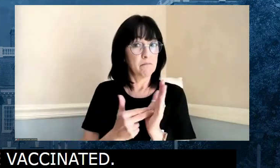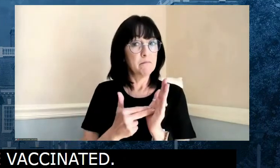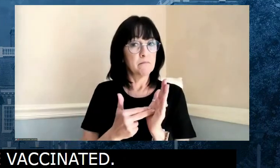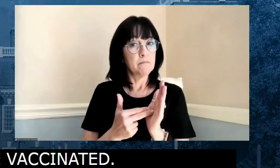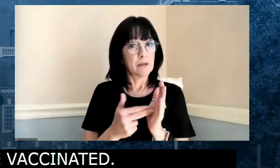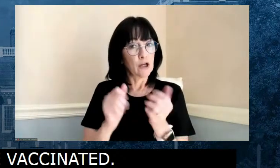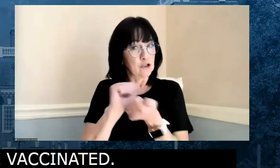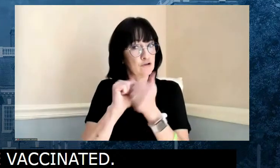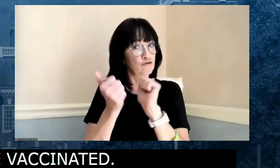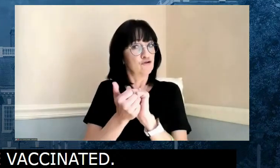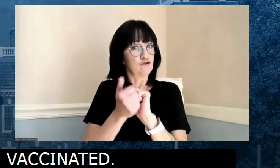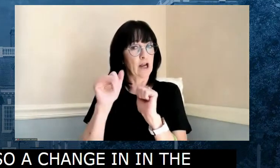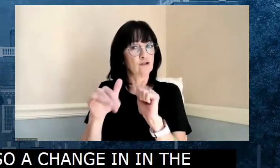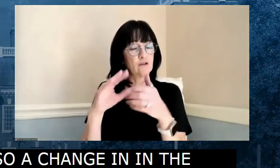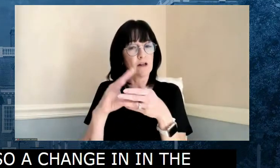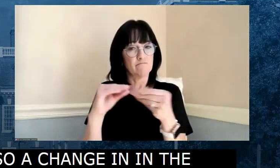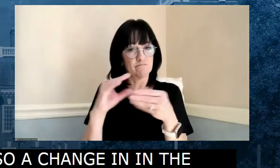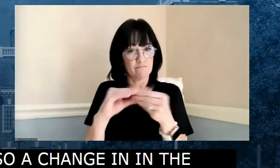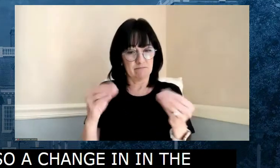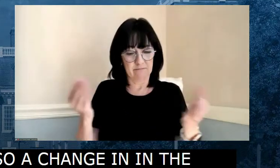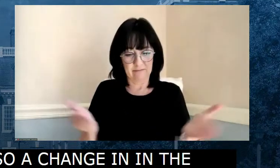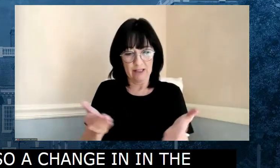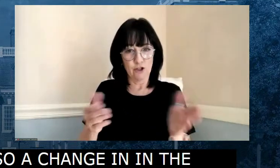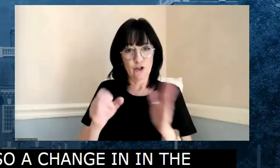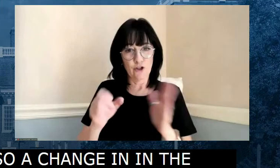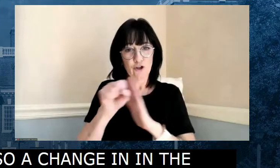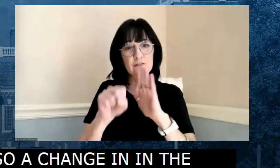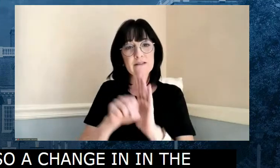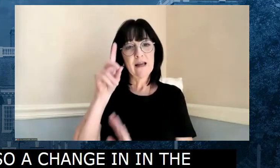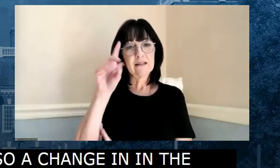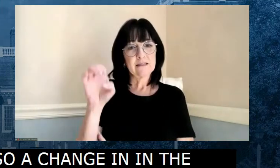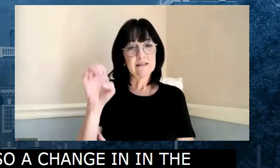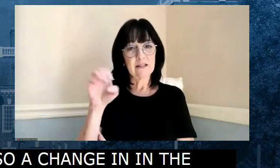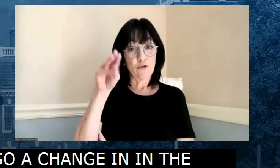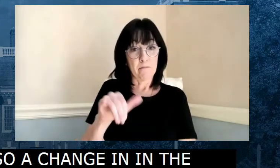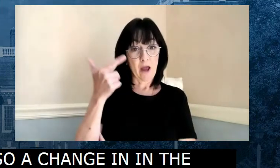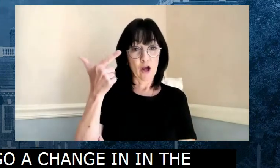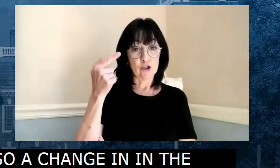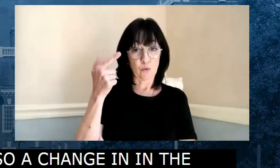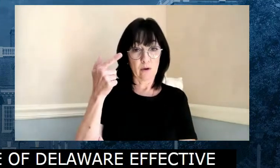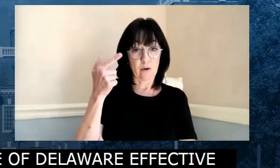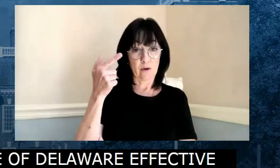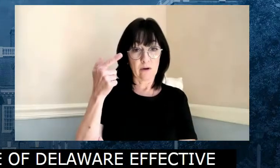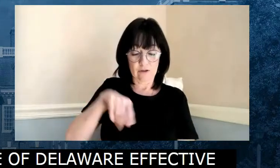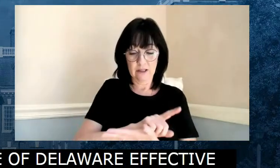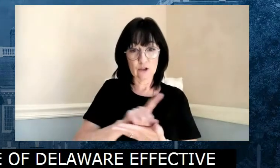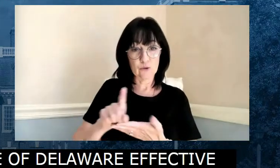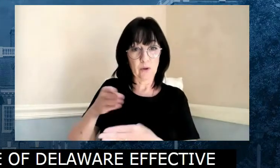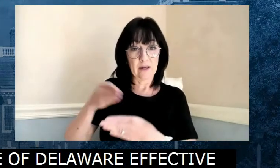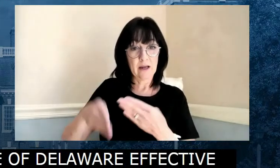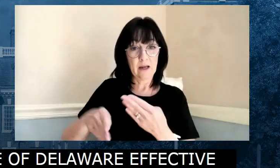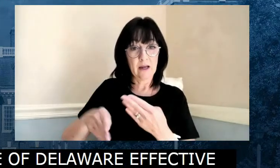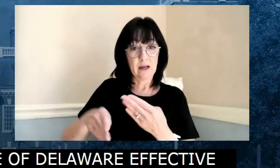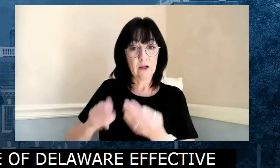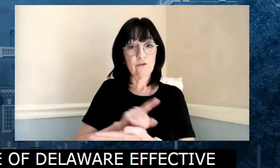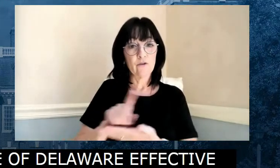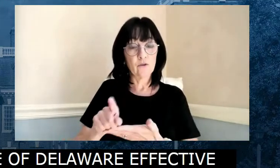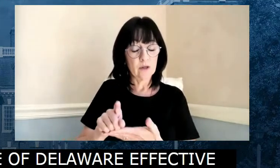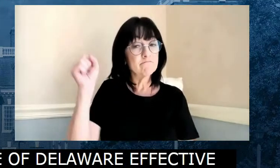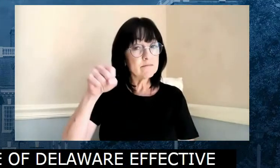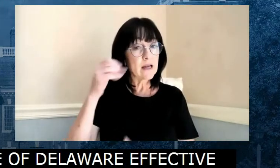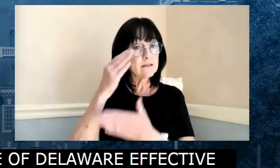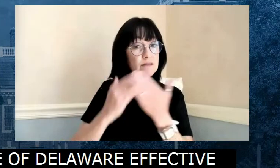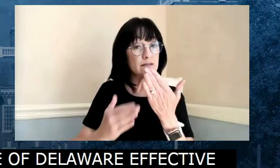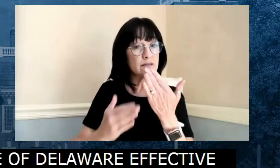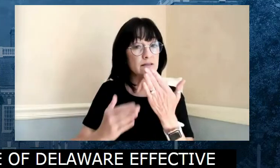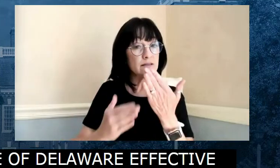here in the state of Delaware effective May 21st at the end of the week. There are exceptions that people need to